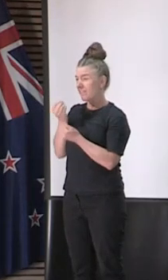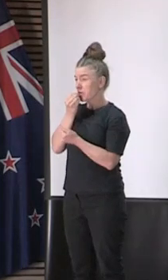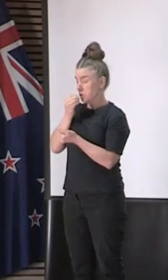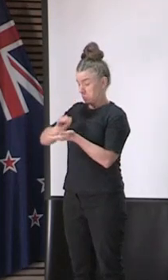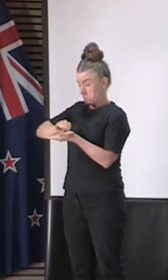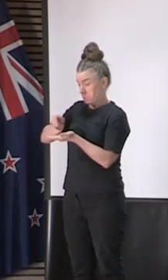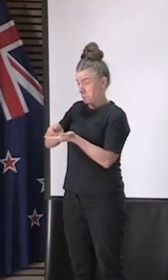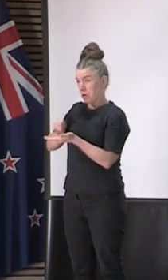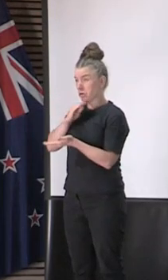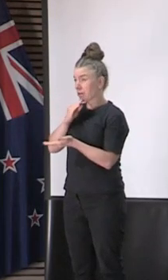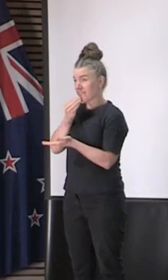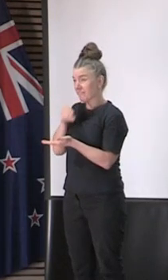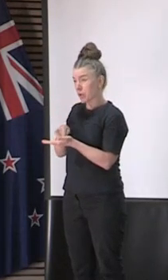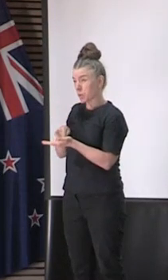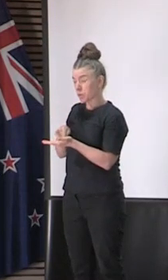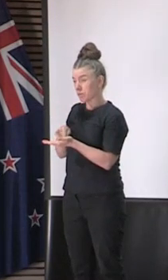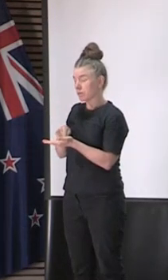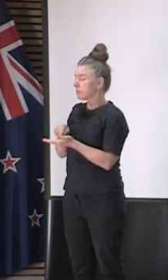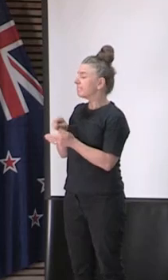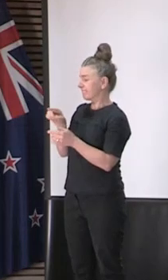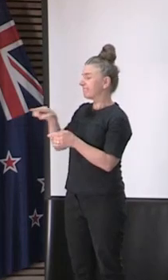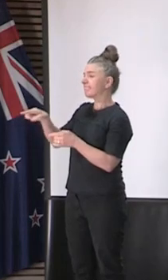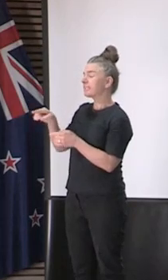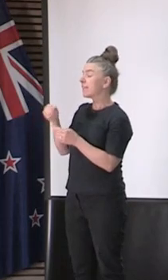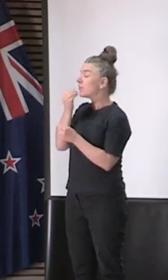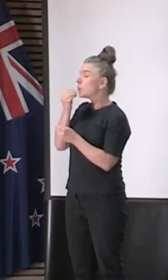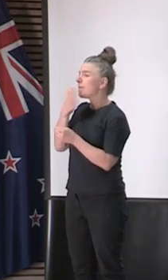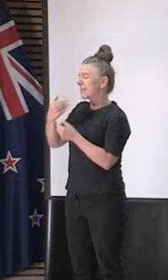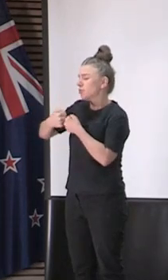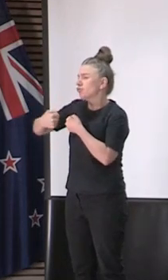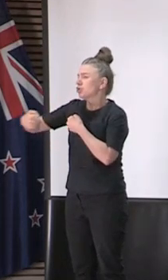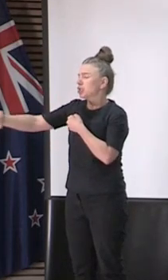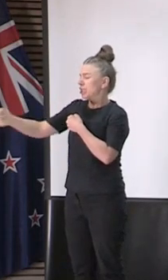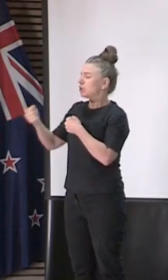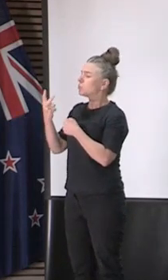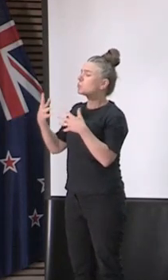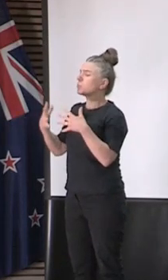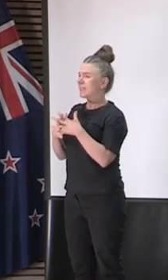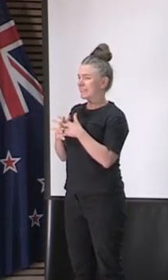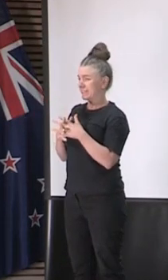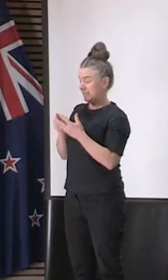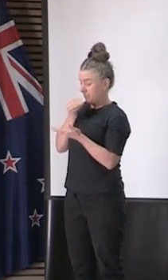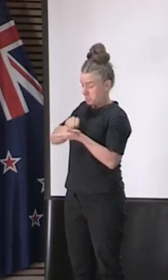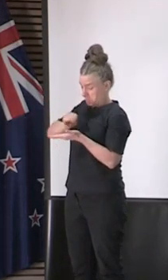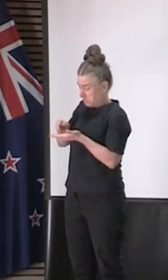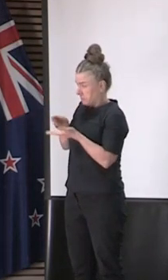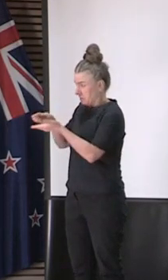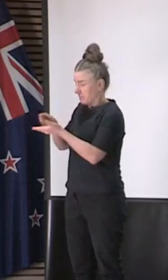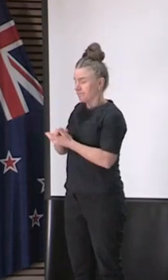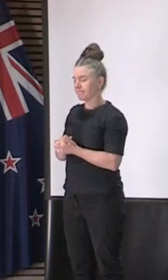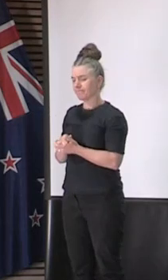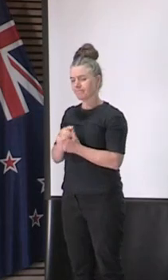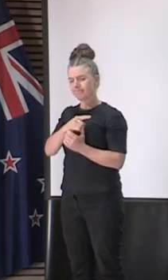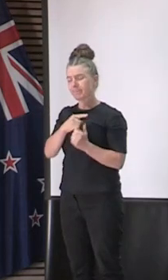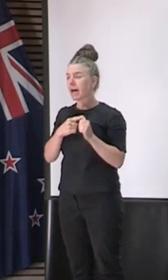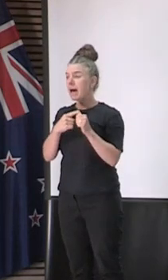other small goods, and told that they were meant to make that last for about 2 weeks of lockdown? I am comfortable with the support being